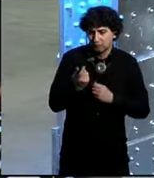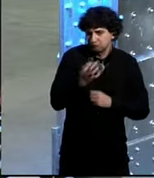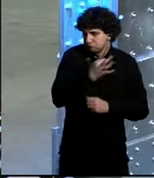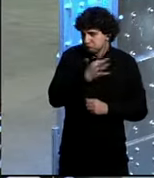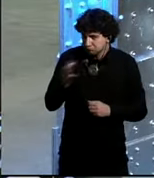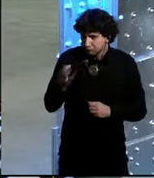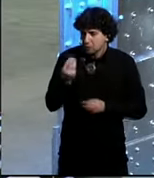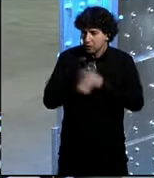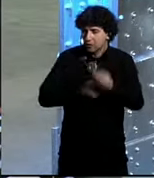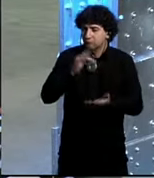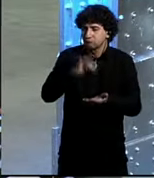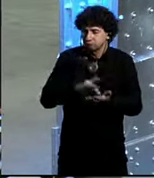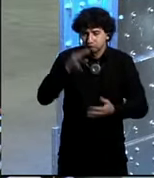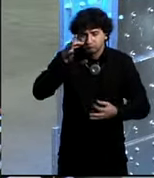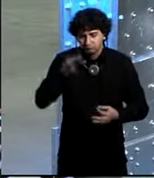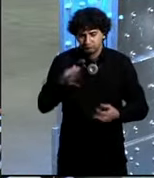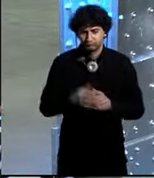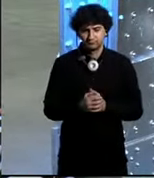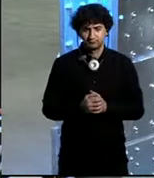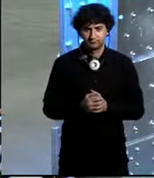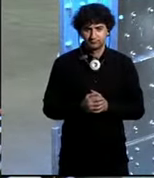it's the right strategy.